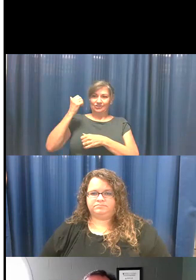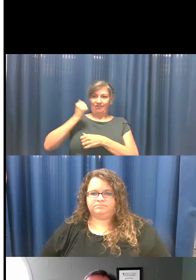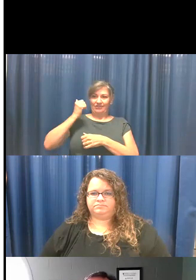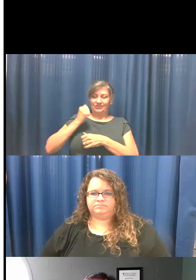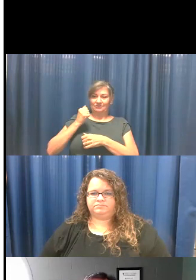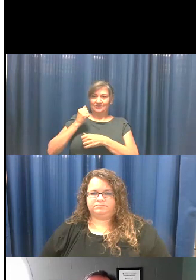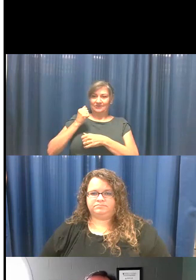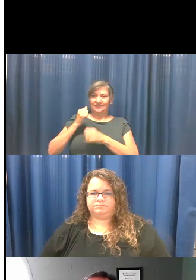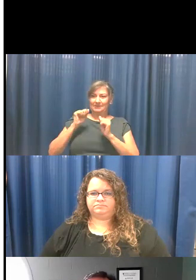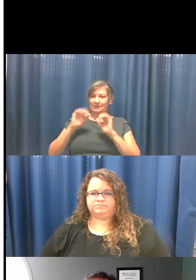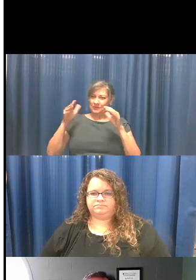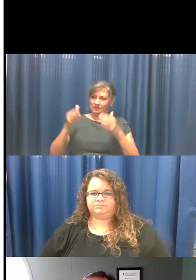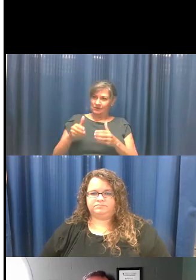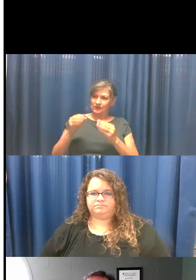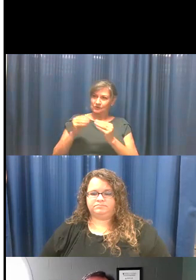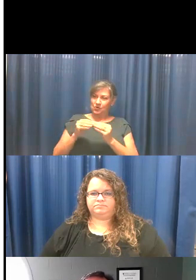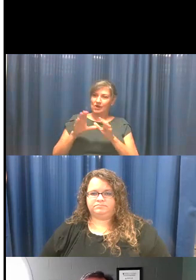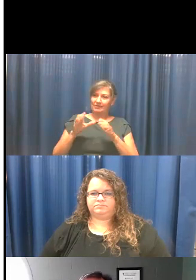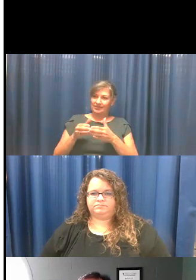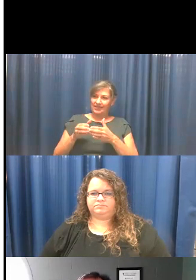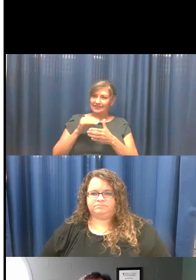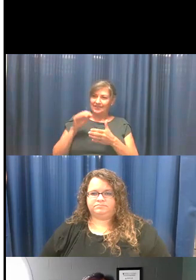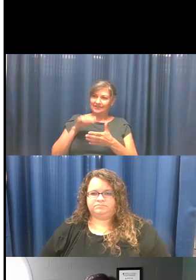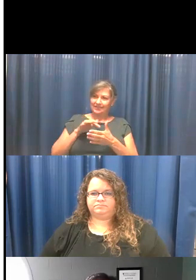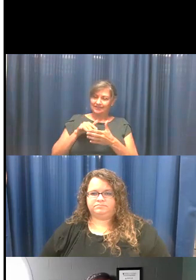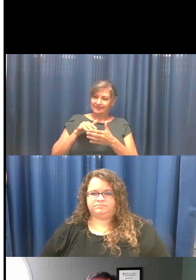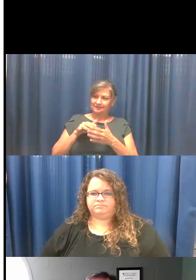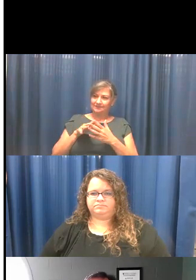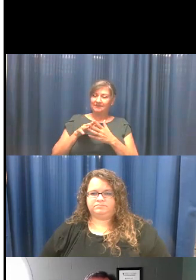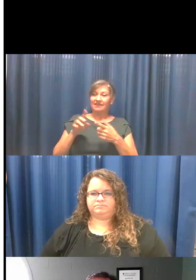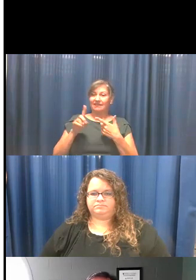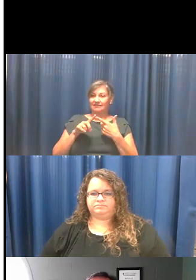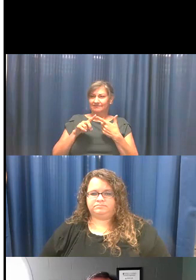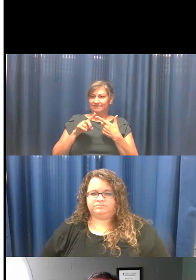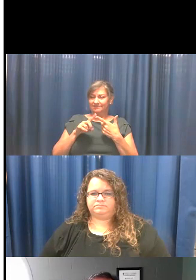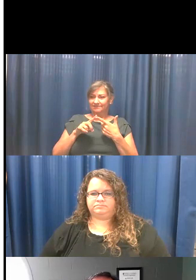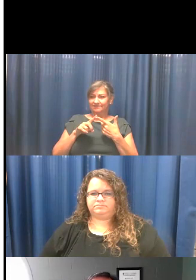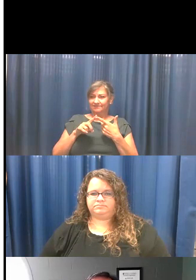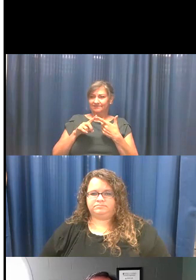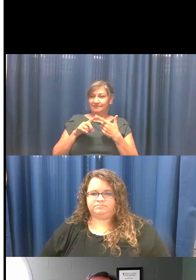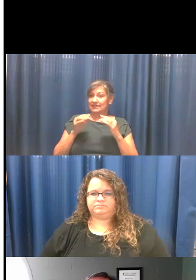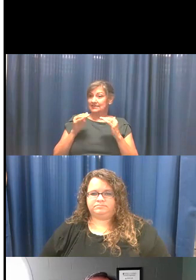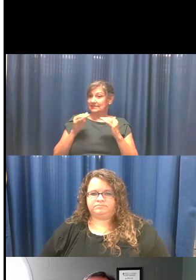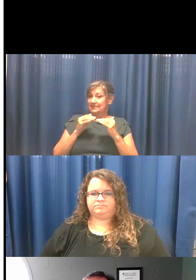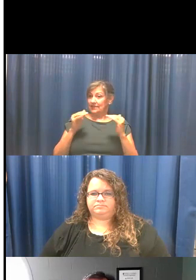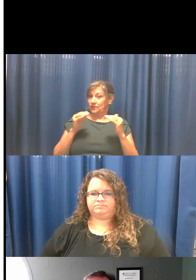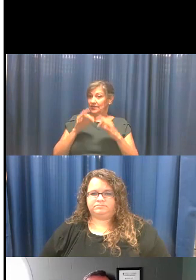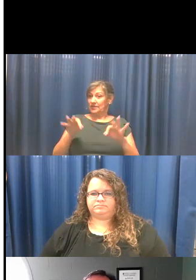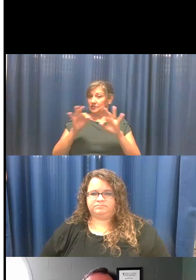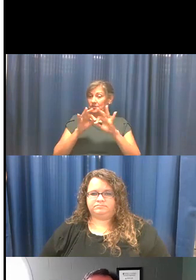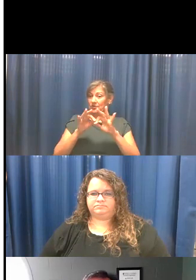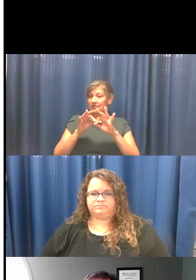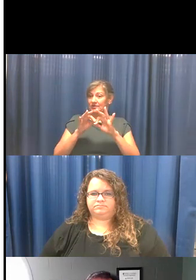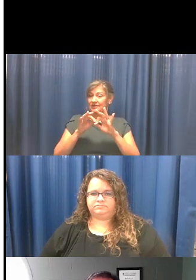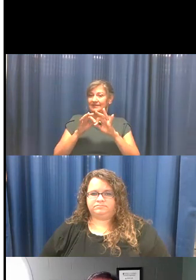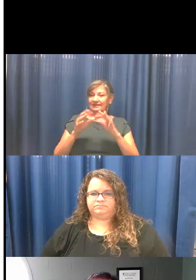be able to focus more on their classes and their studies. And I think second, and equally important, is this vote